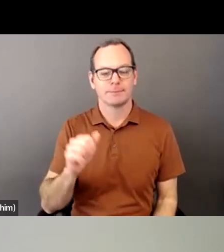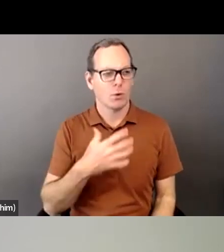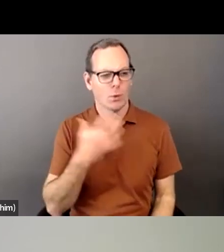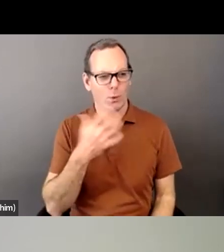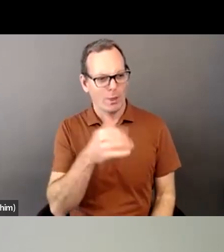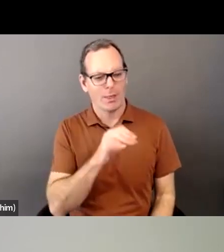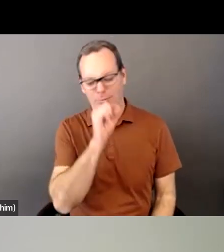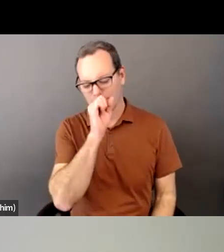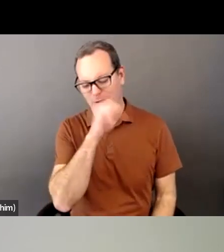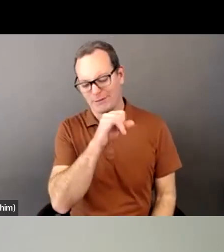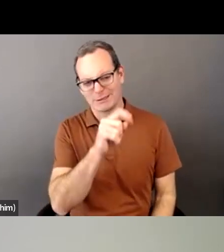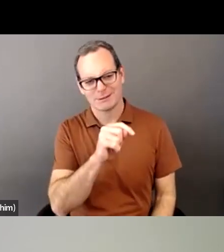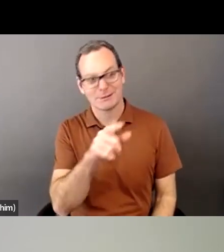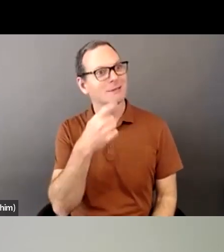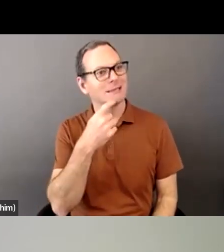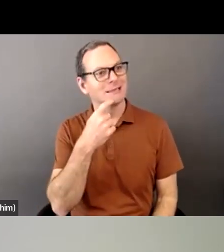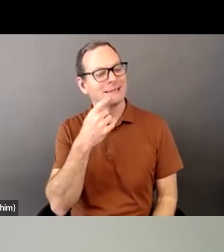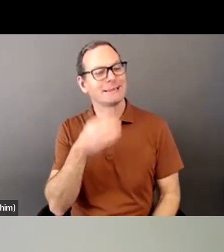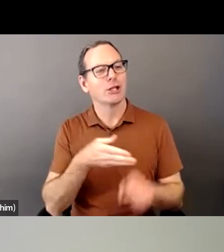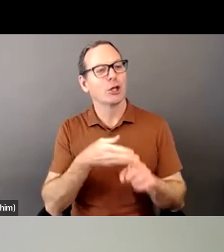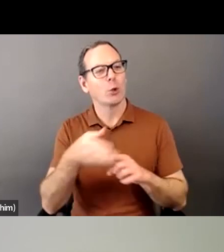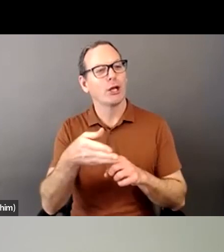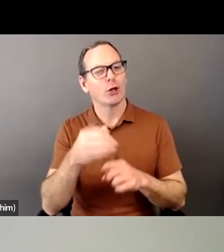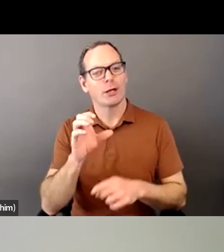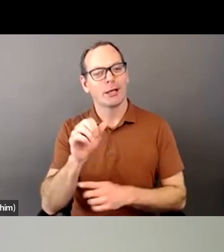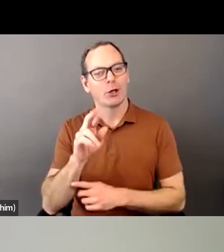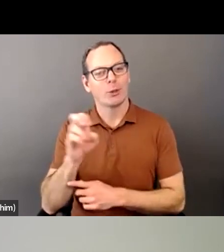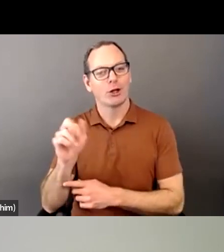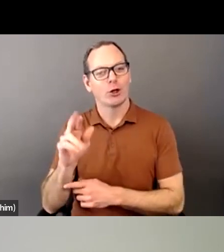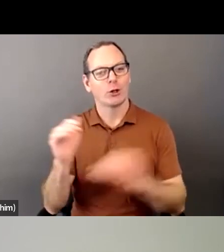just said is career advancement. And we've been doing a lot of work around that. It's